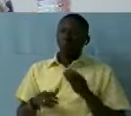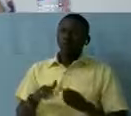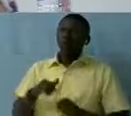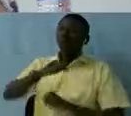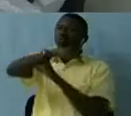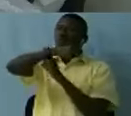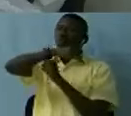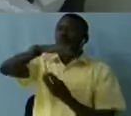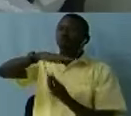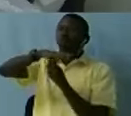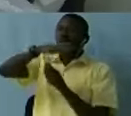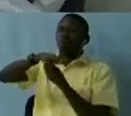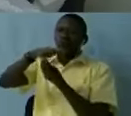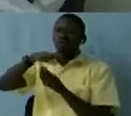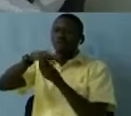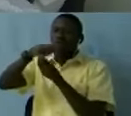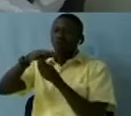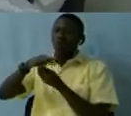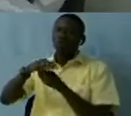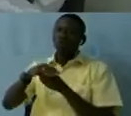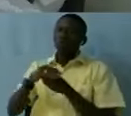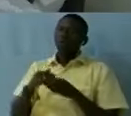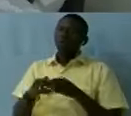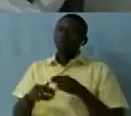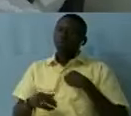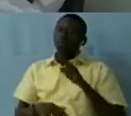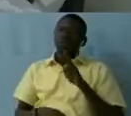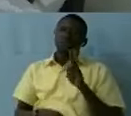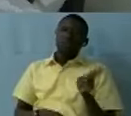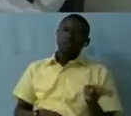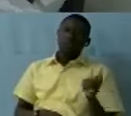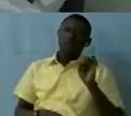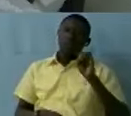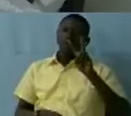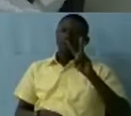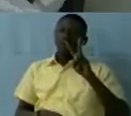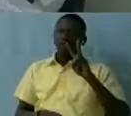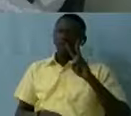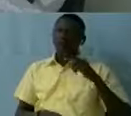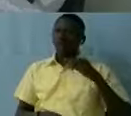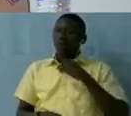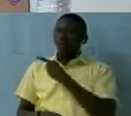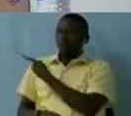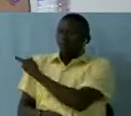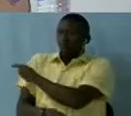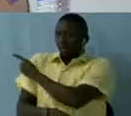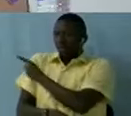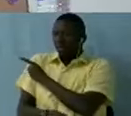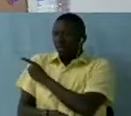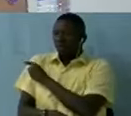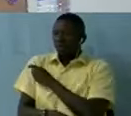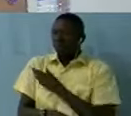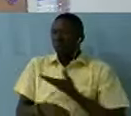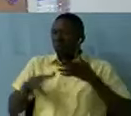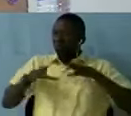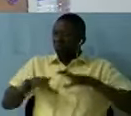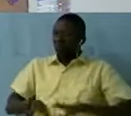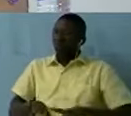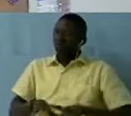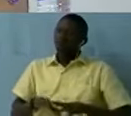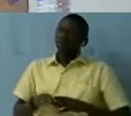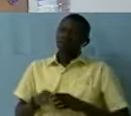sababu makor lalu mun kay bulo dundi ni sasa tolu koto wulu jikila teta. And some of the support they provided